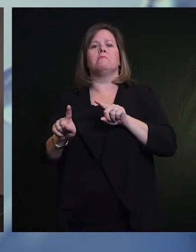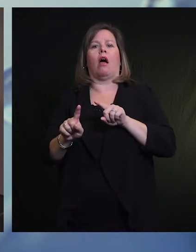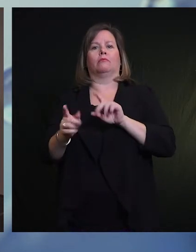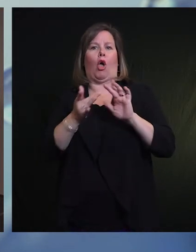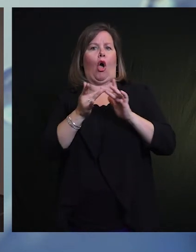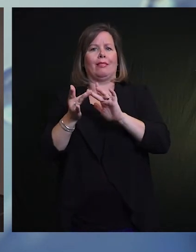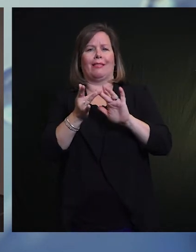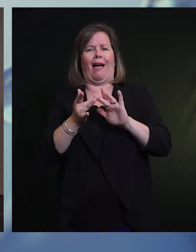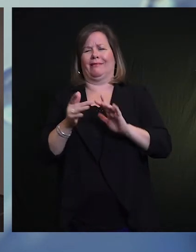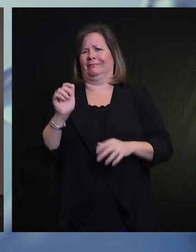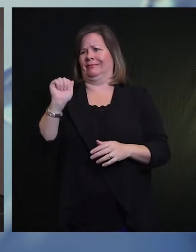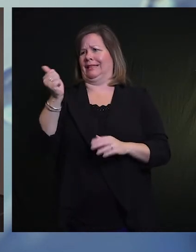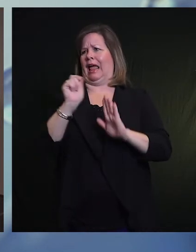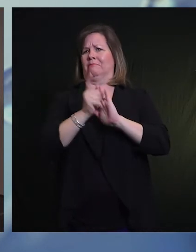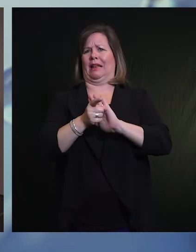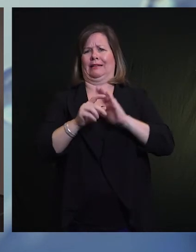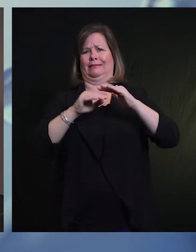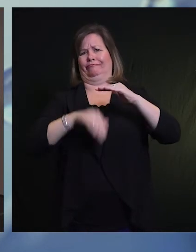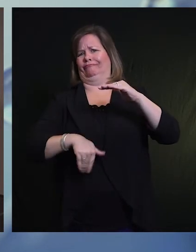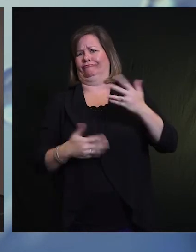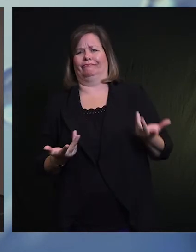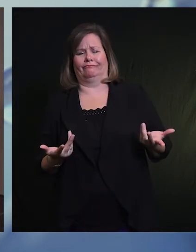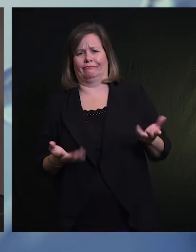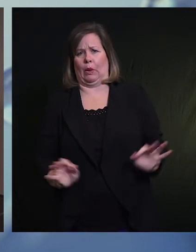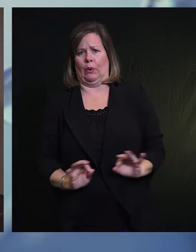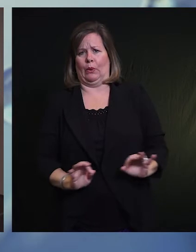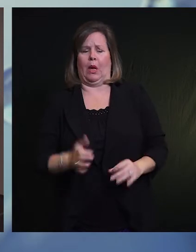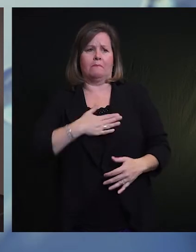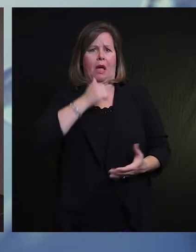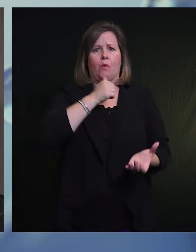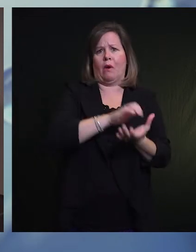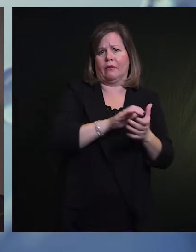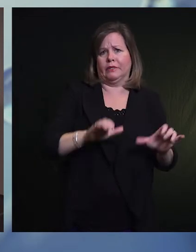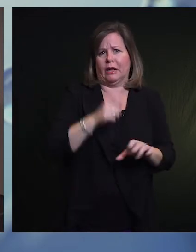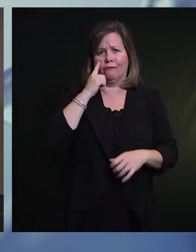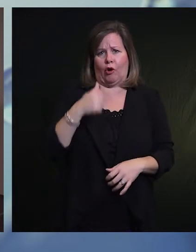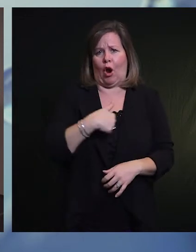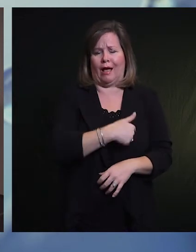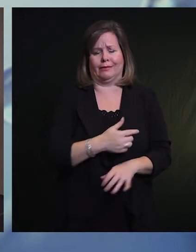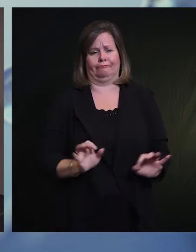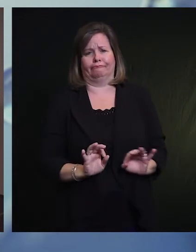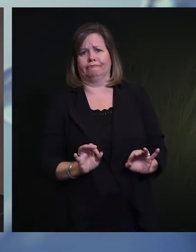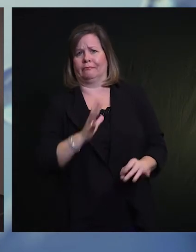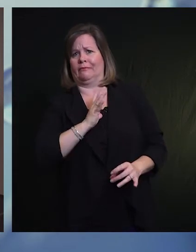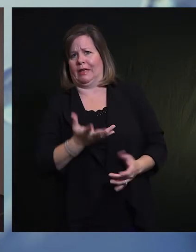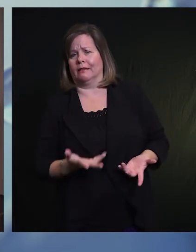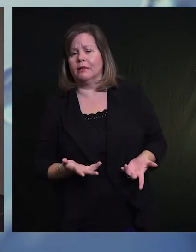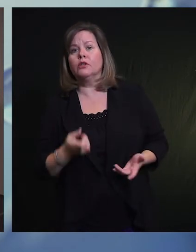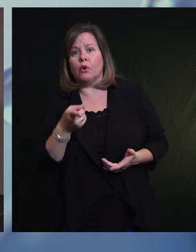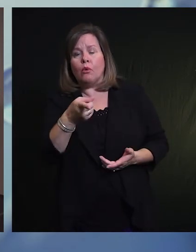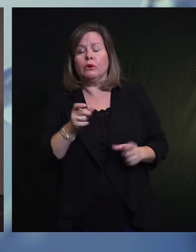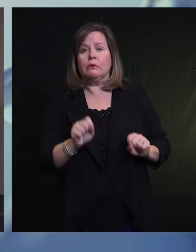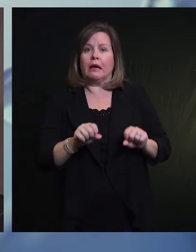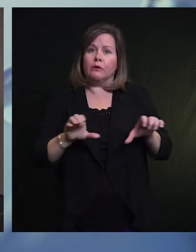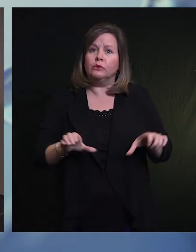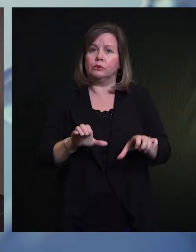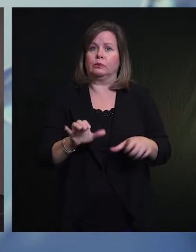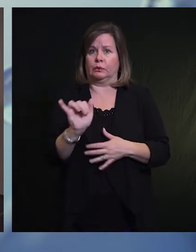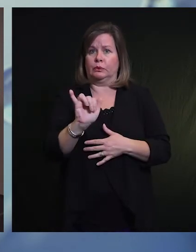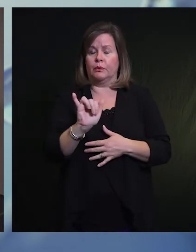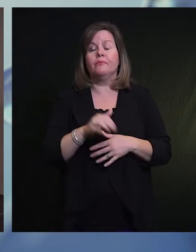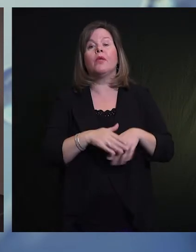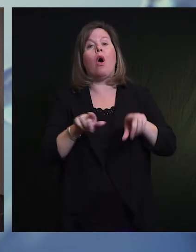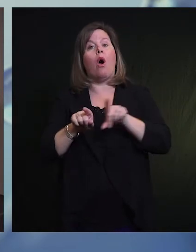minutes. My wife completed the census for us. I know it took her less than 10 minutes. So please get online and do that. You can also